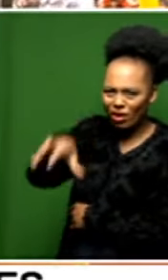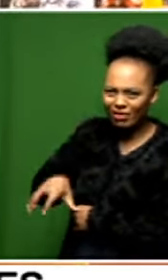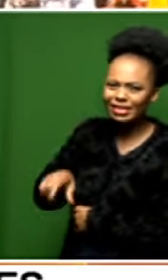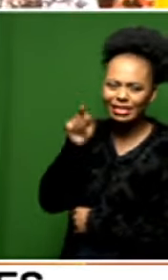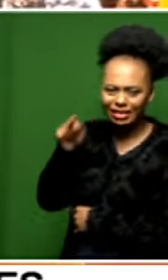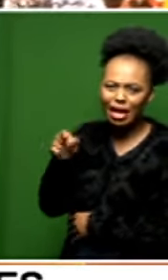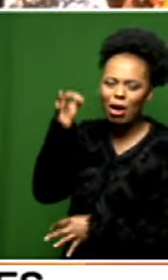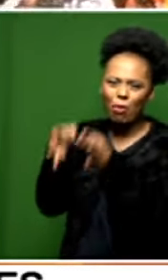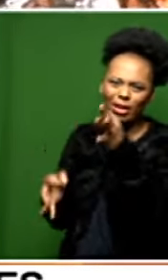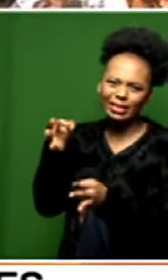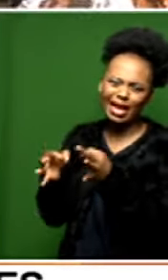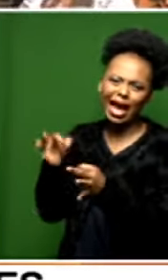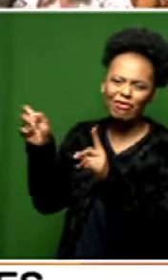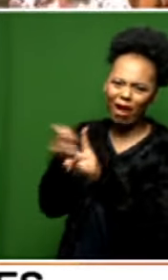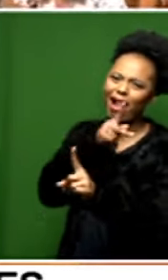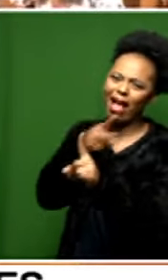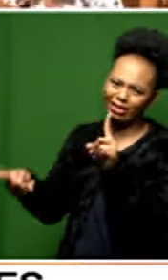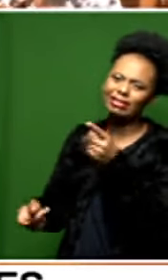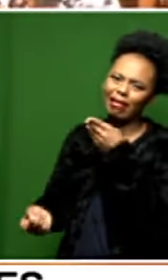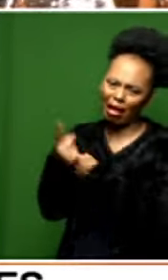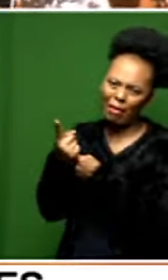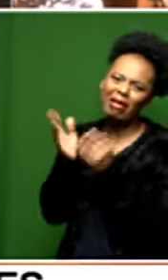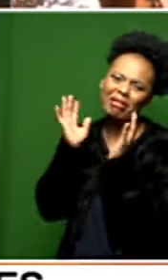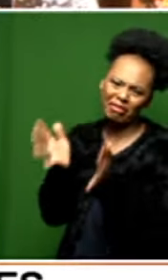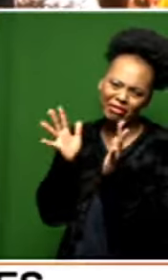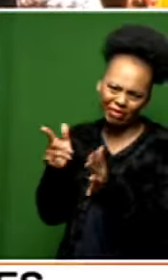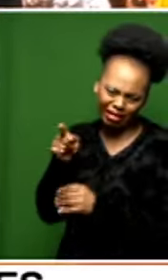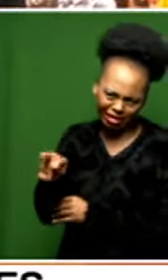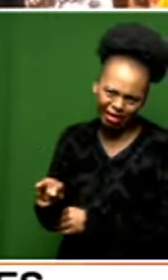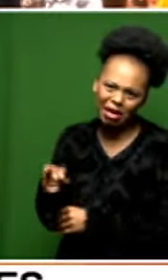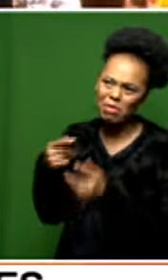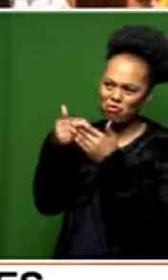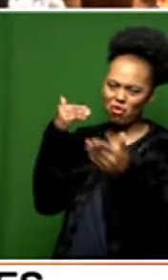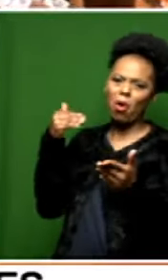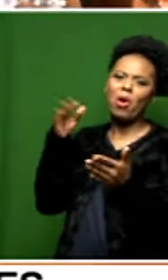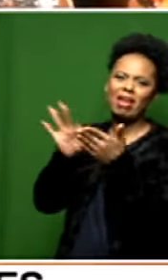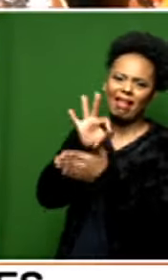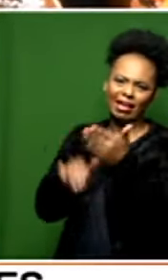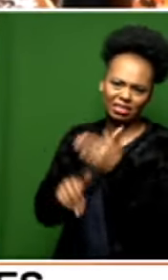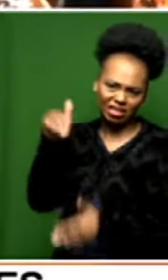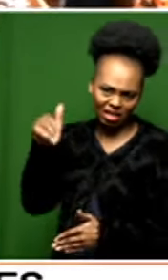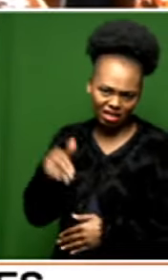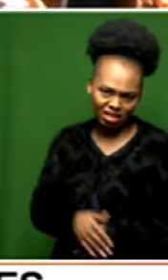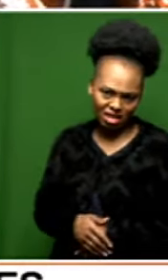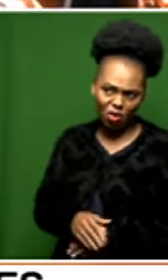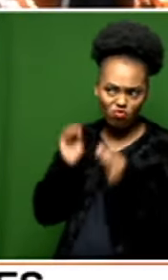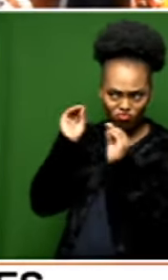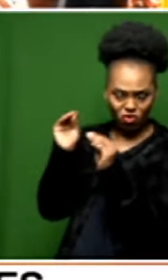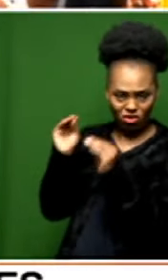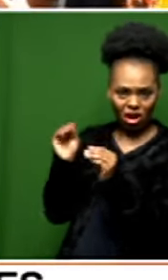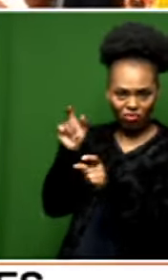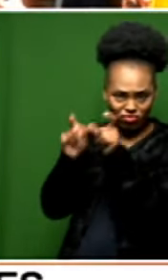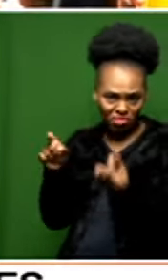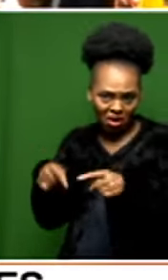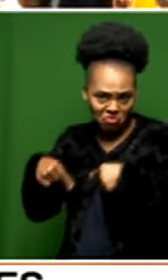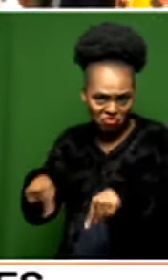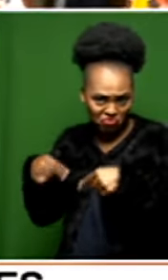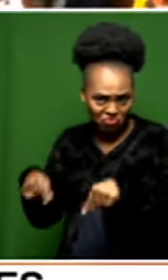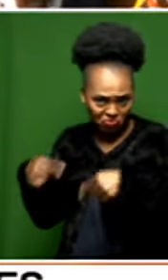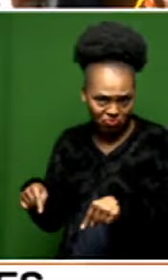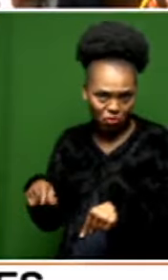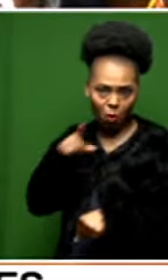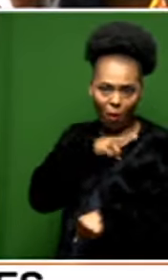with political violence as a run-up to the election. So is there a cloud of fear, perhaps, judging from